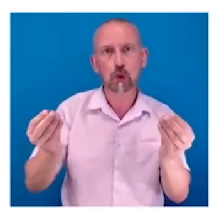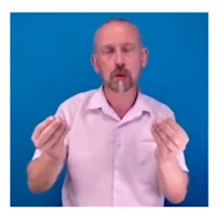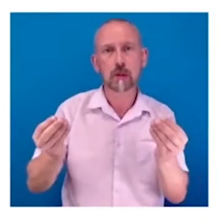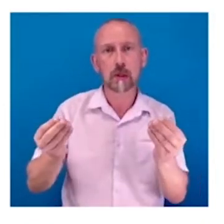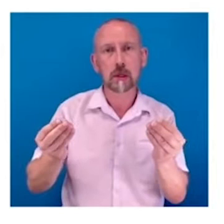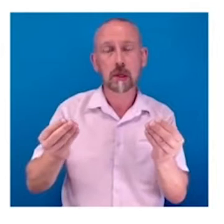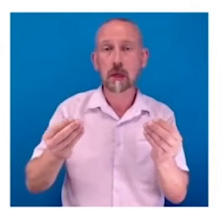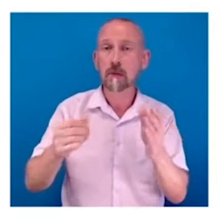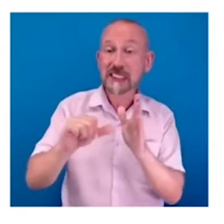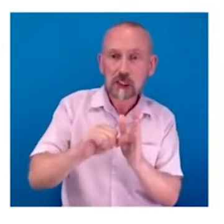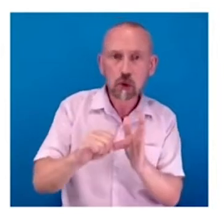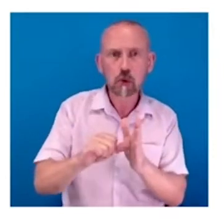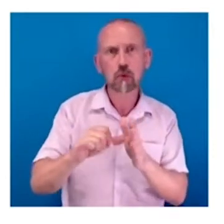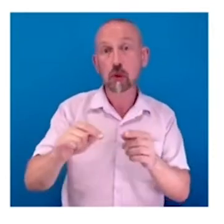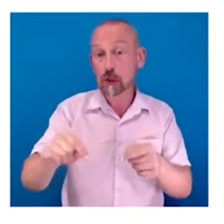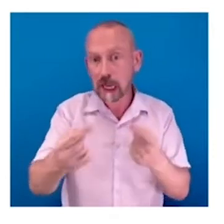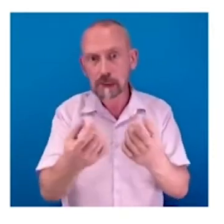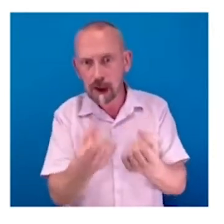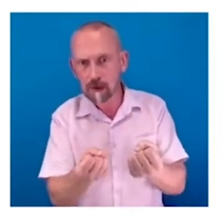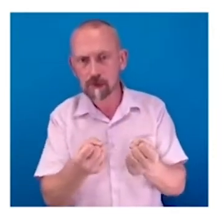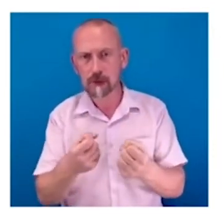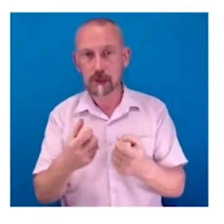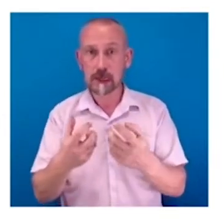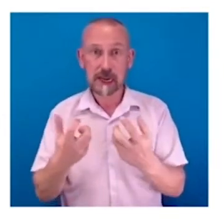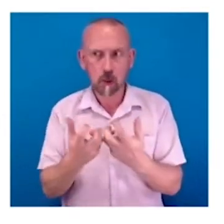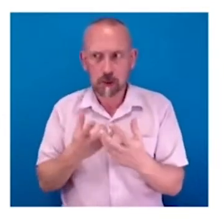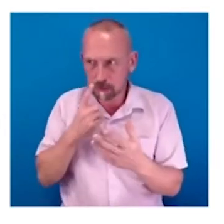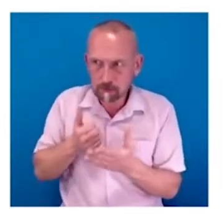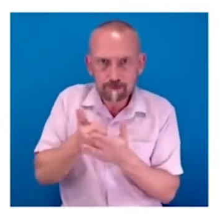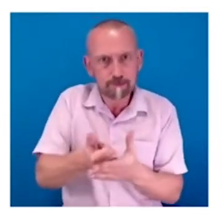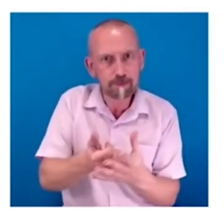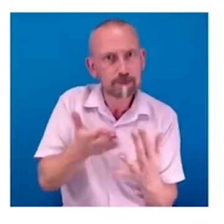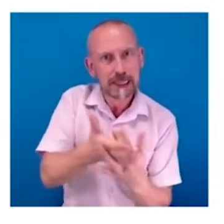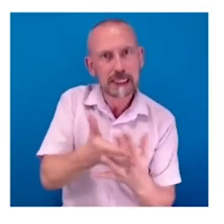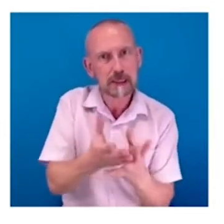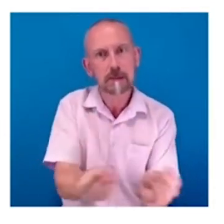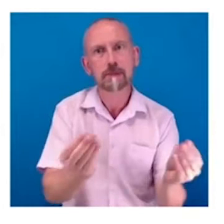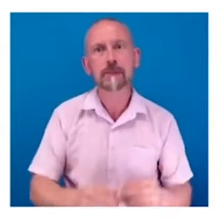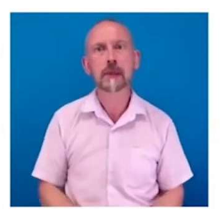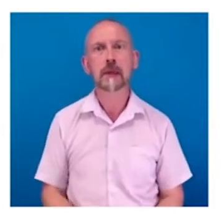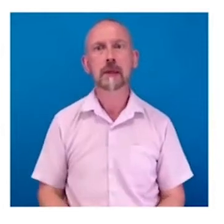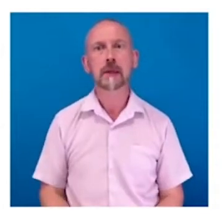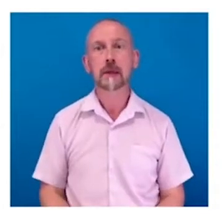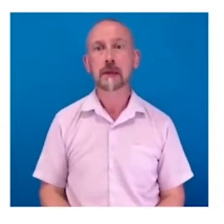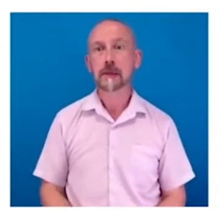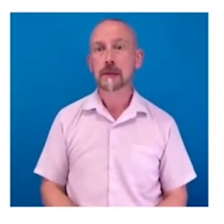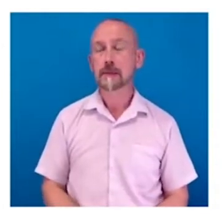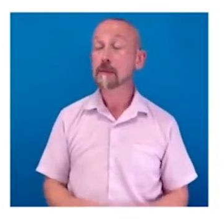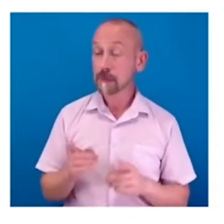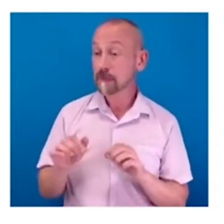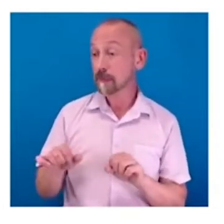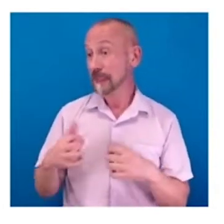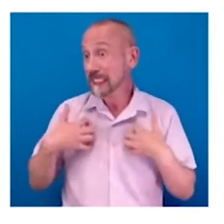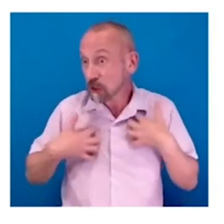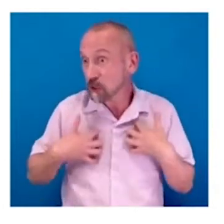with accessibility and inclusion. I think that's the really interesting point, is actually if you spoke to someone outside of this sort of area of interest,